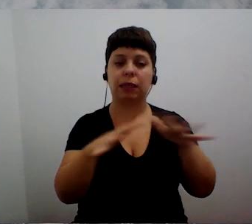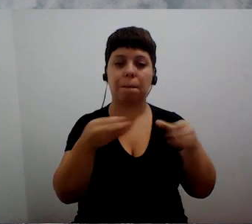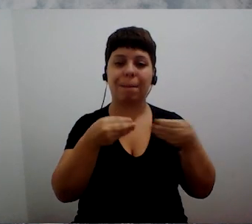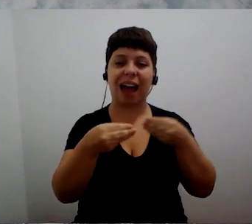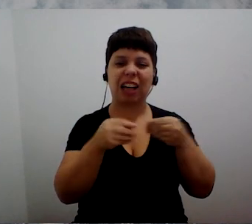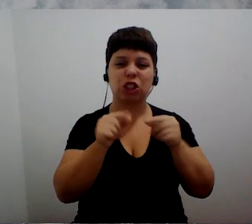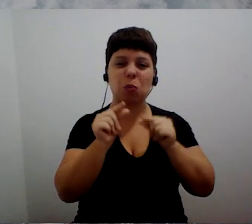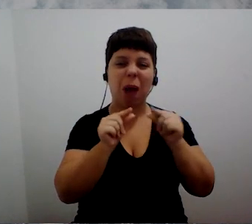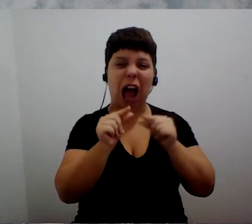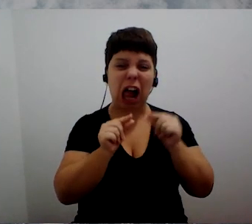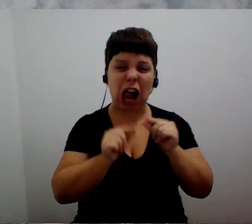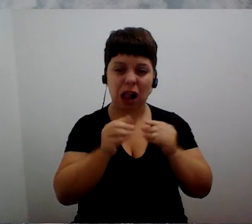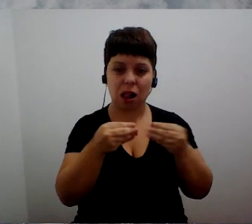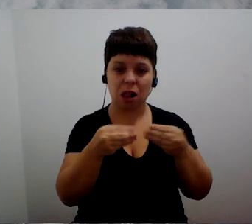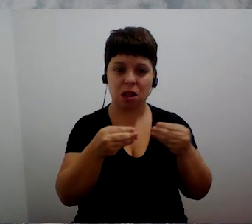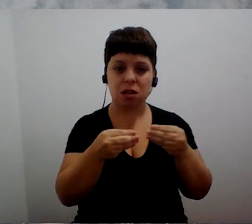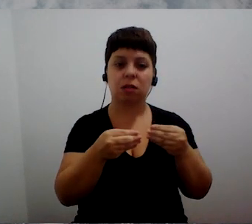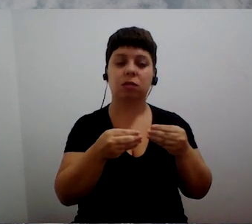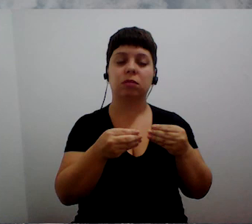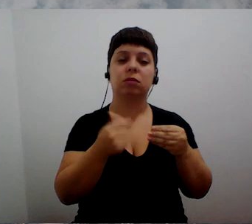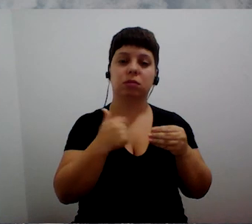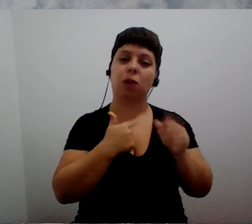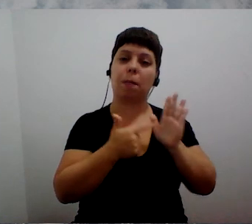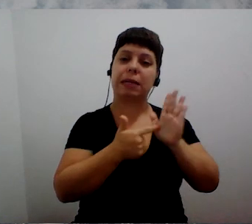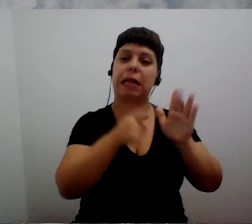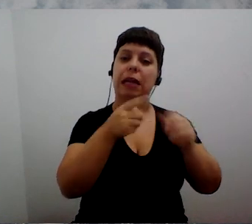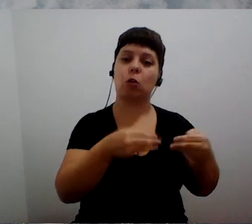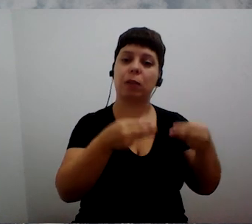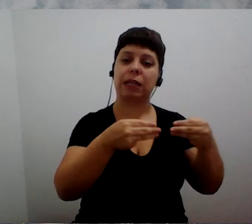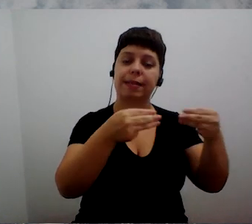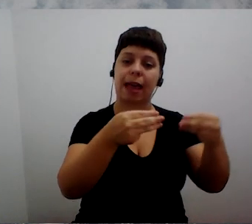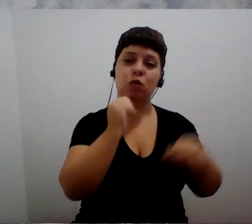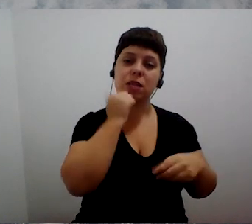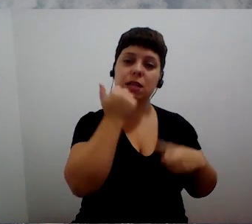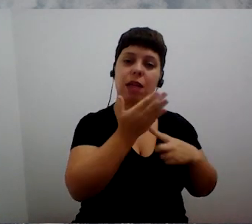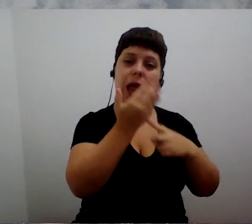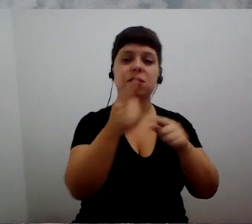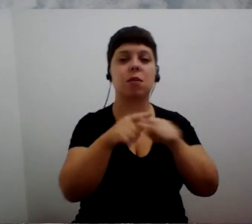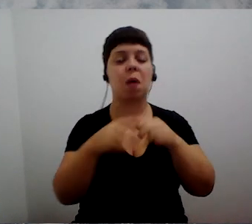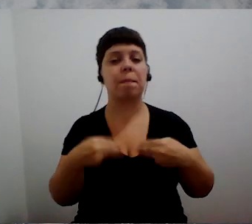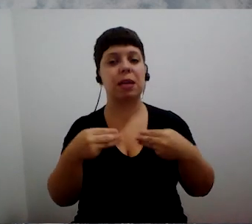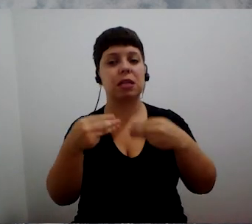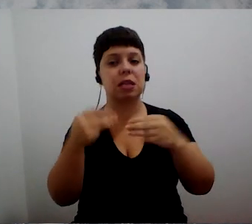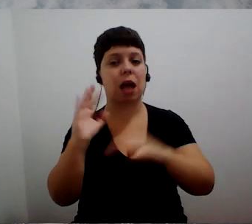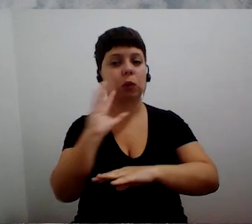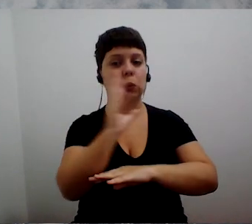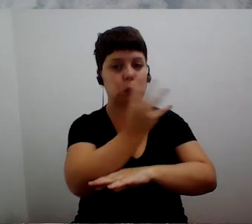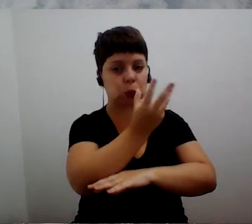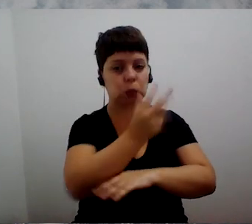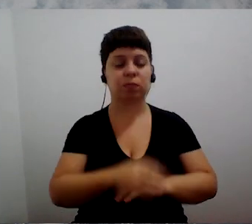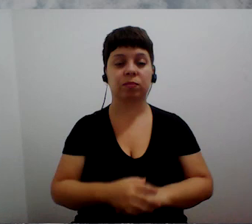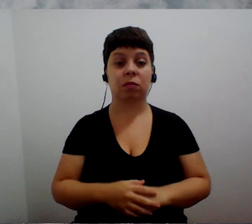the ad hoc group, expert group on marine plastics and microplastics, representing the Minister of Science and Technology and the Minister